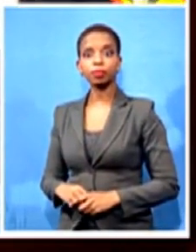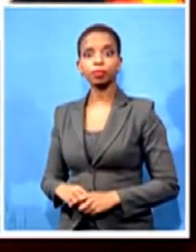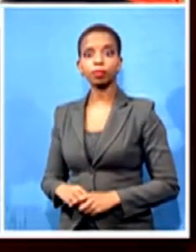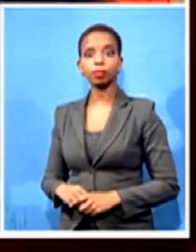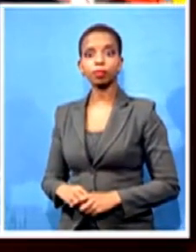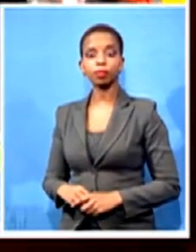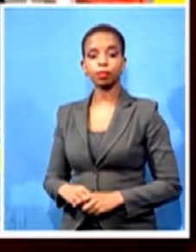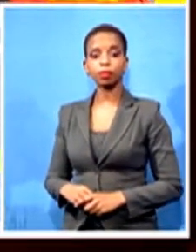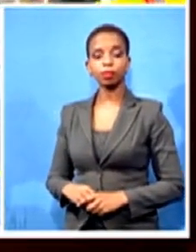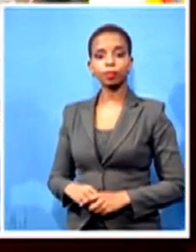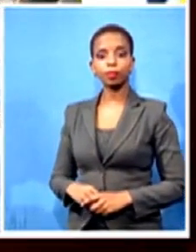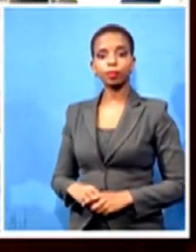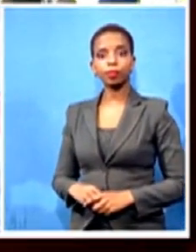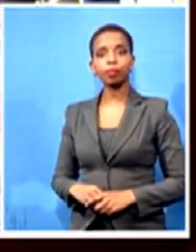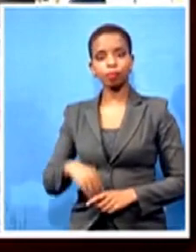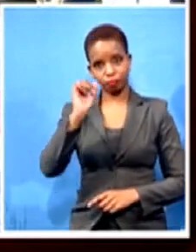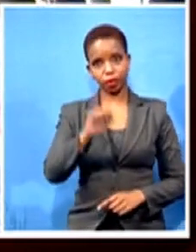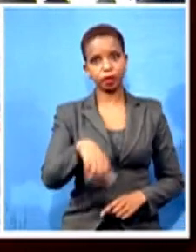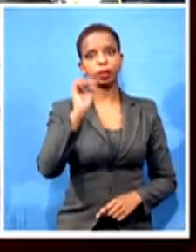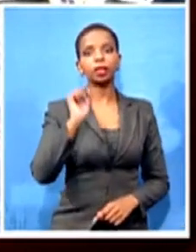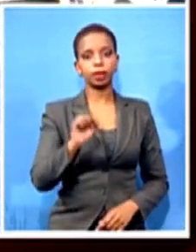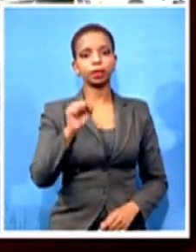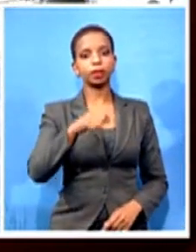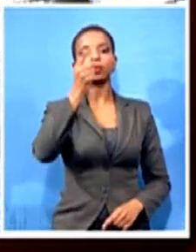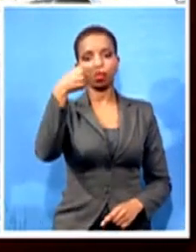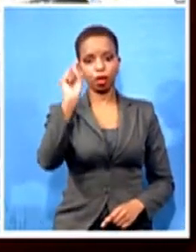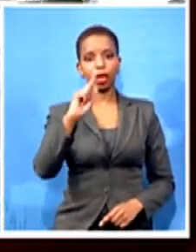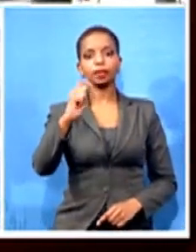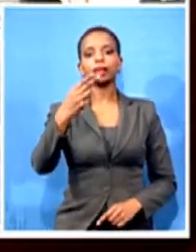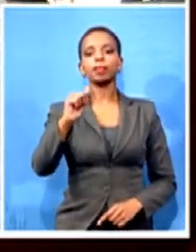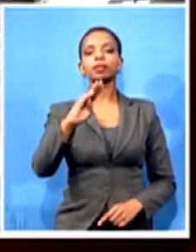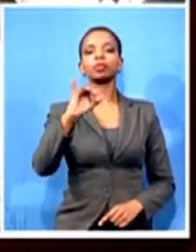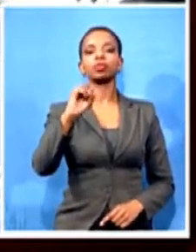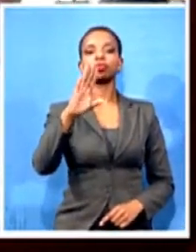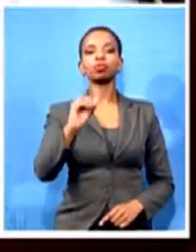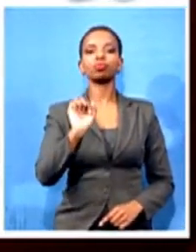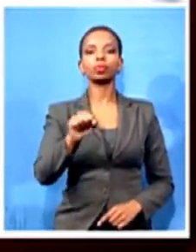Yes, that is correct, Tabi. So a lot of people, this is where they get all the clothing that